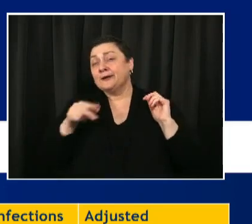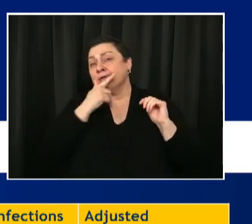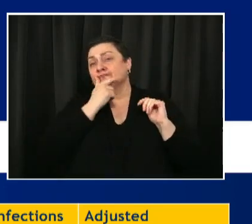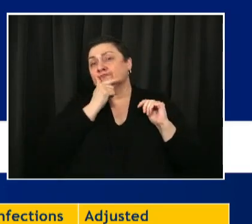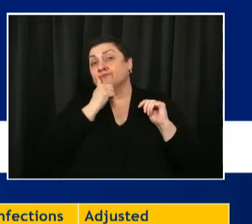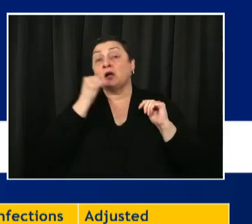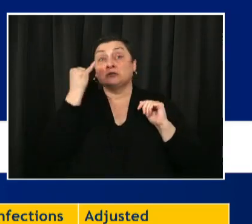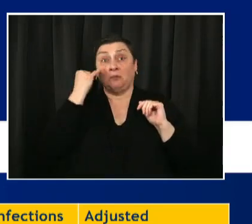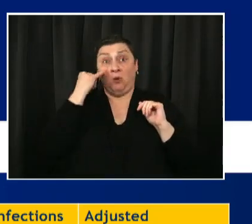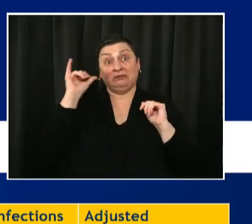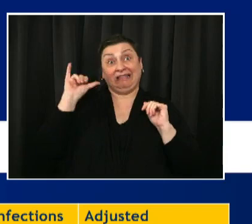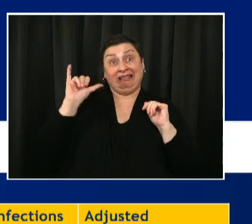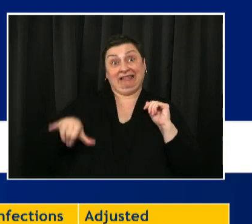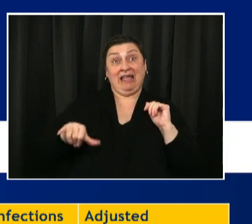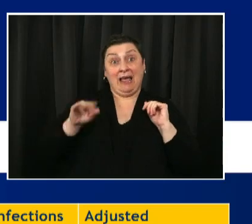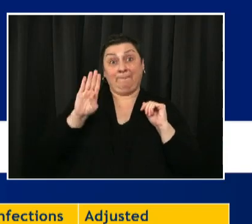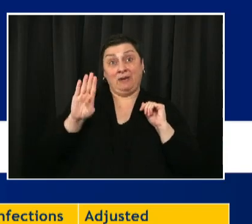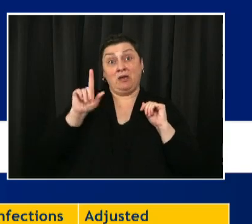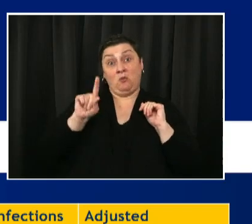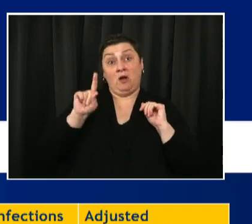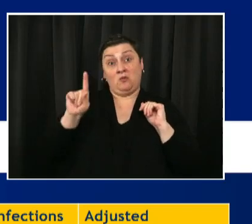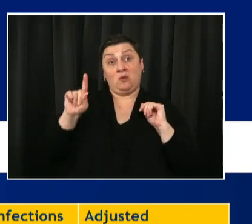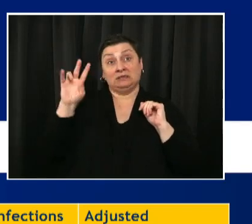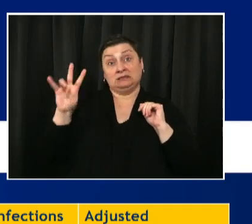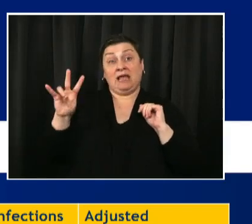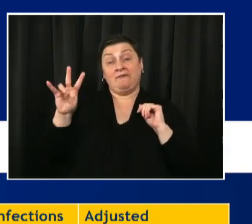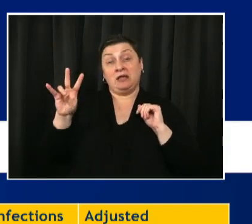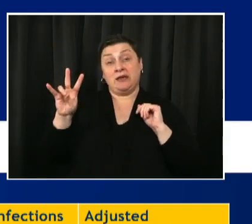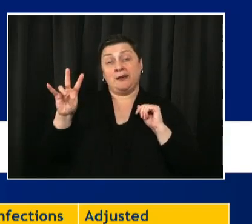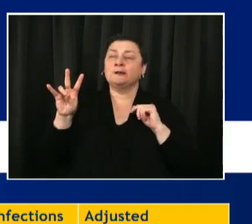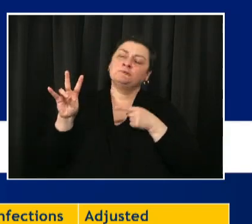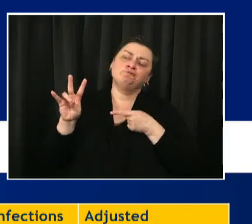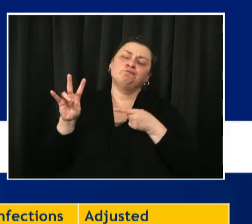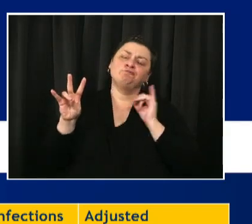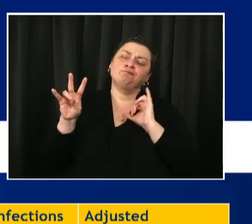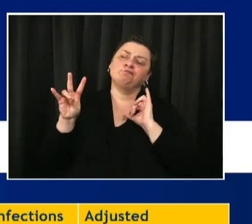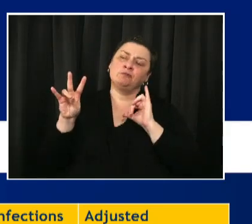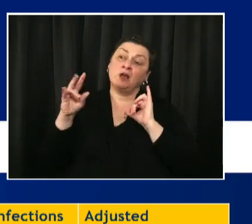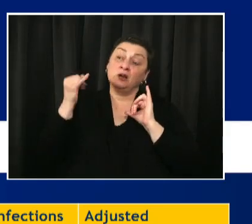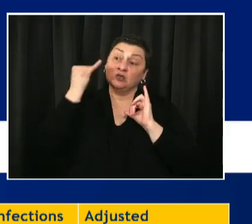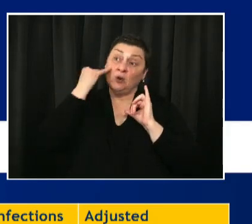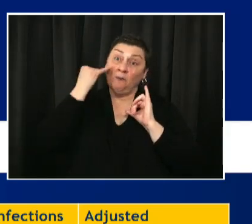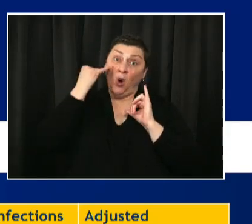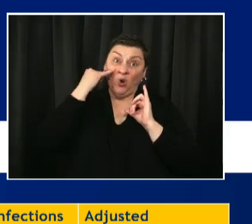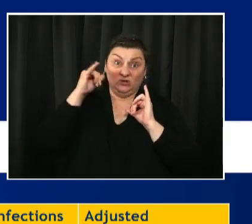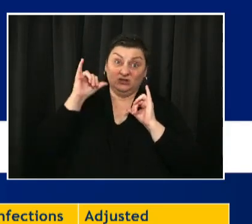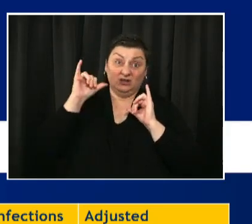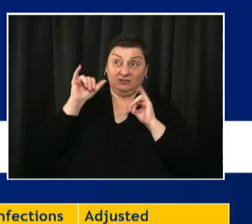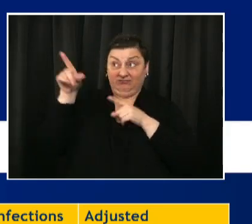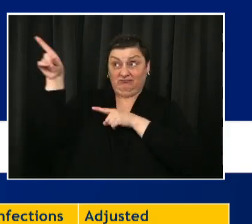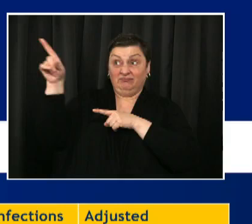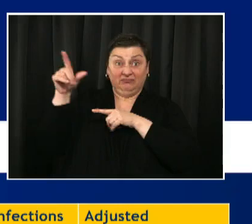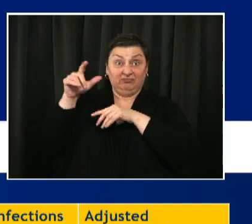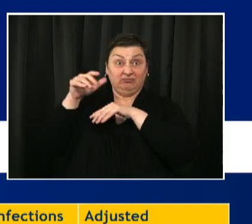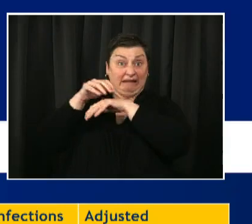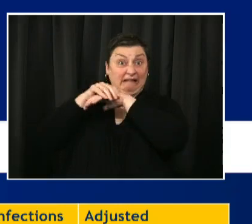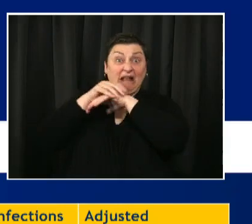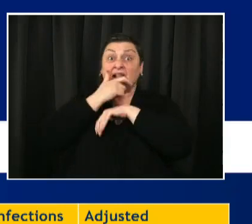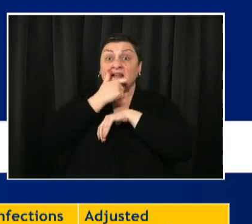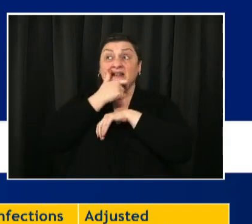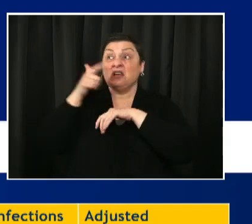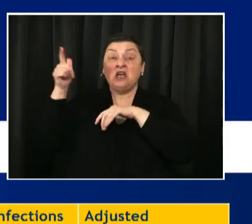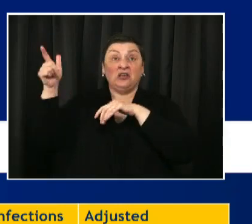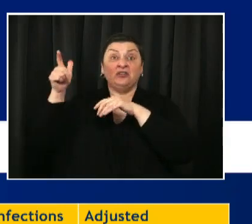the B117 were to rise the way it did in the United Kingdom, where it quickly became the